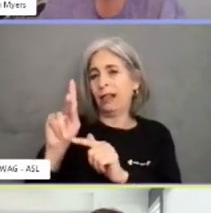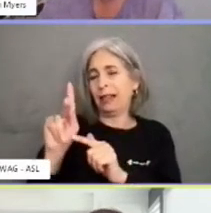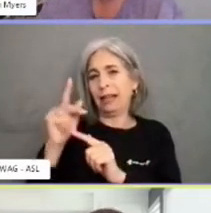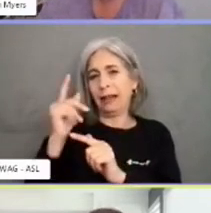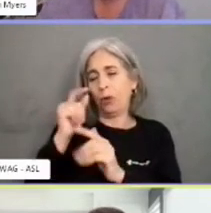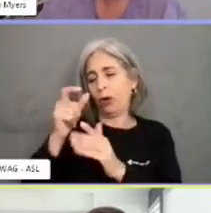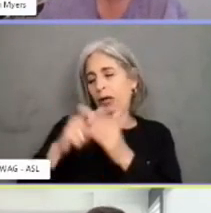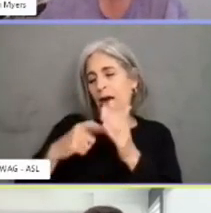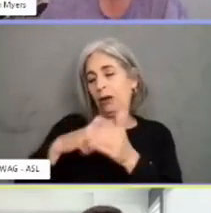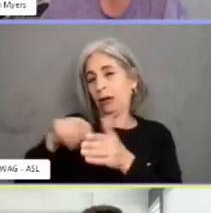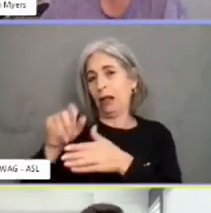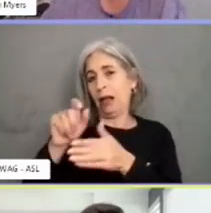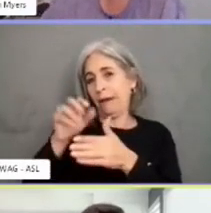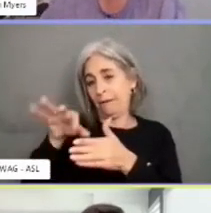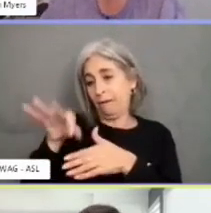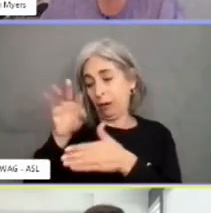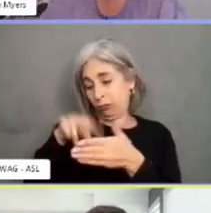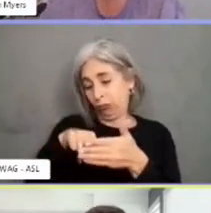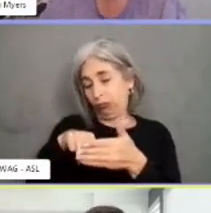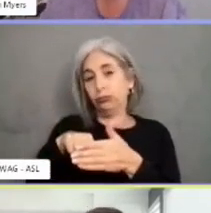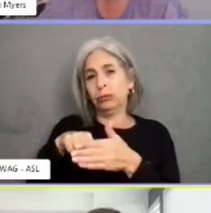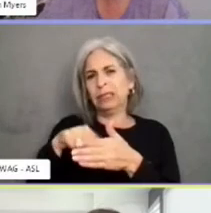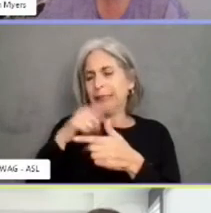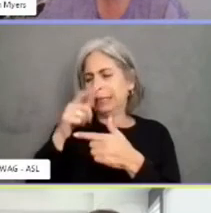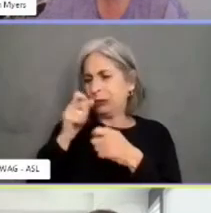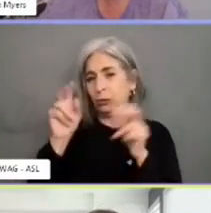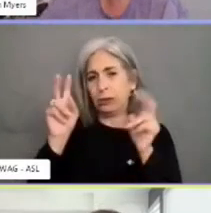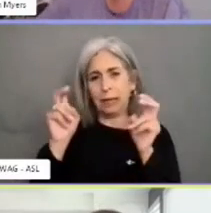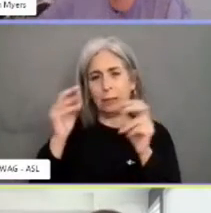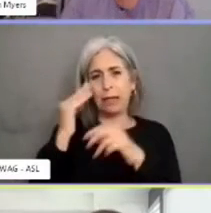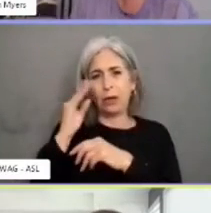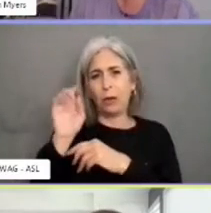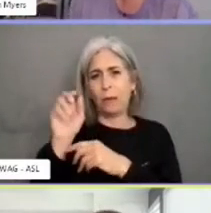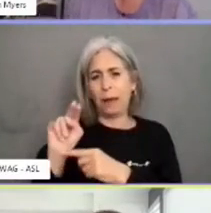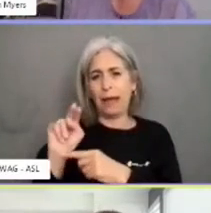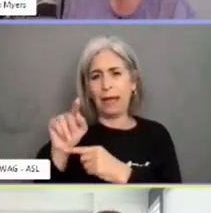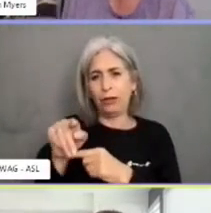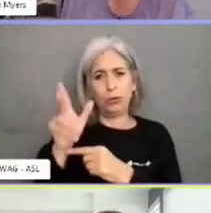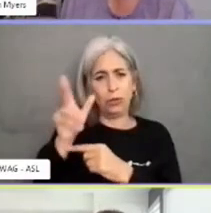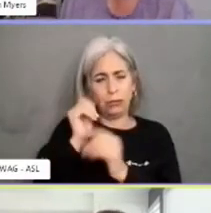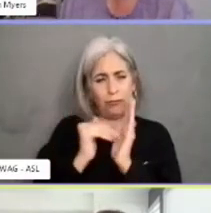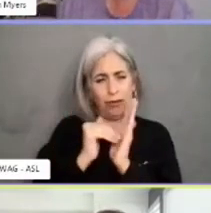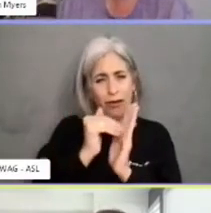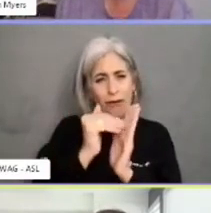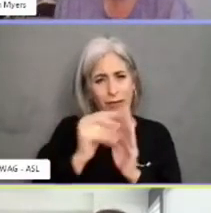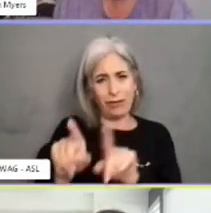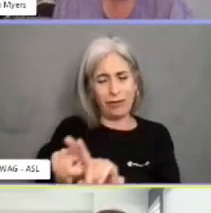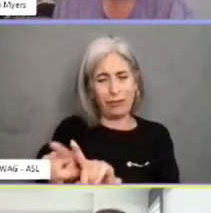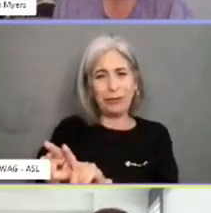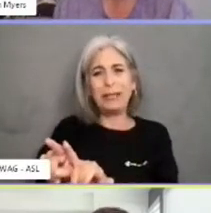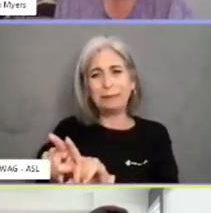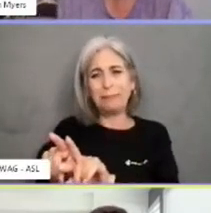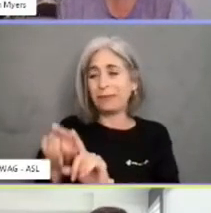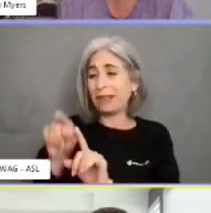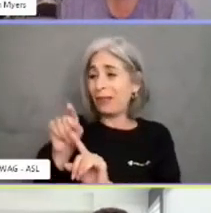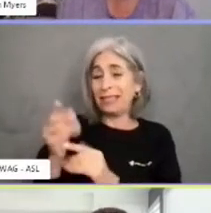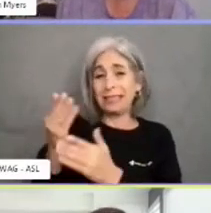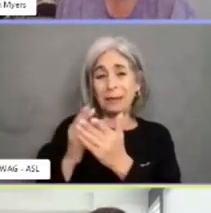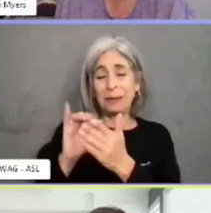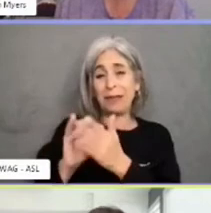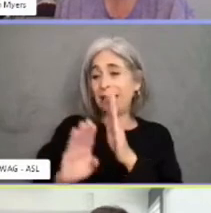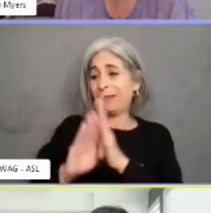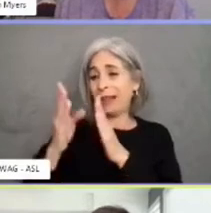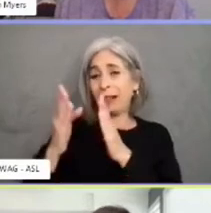it's definitely an interesting topic, and I know, Ben, I'm sure you hear this all the time, and this is something that